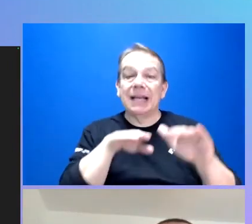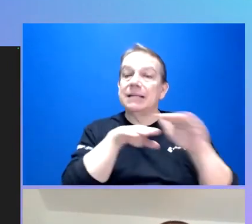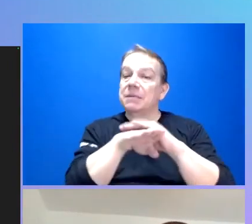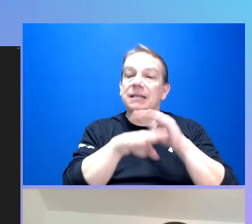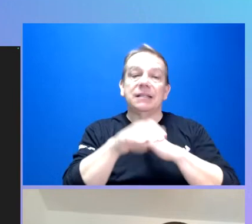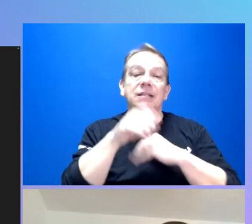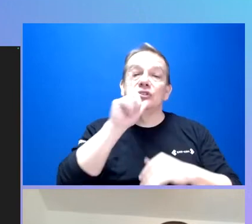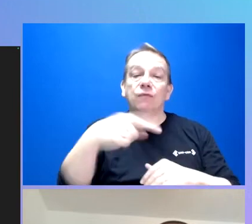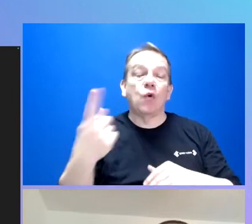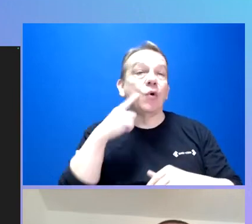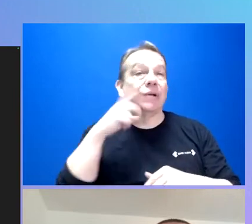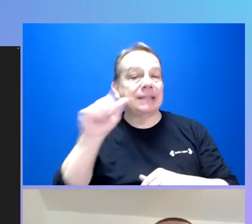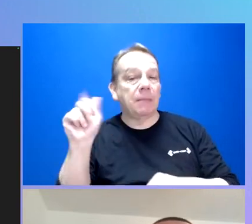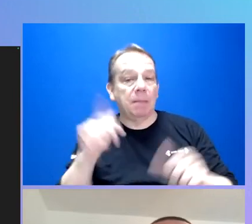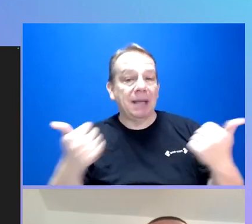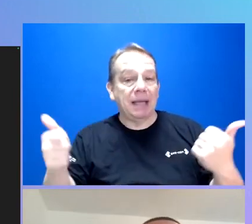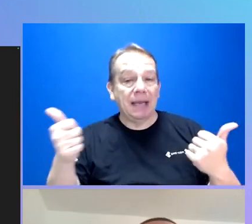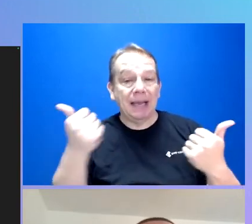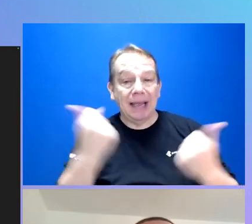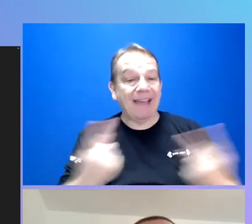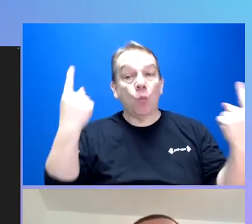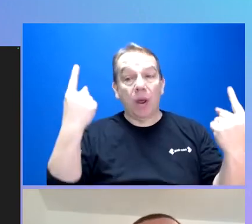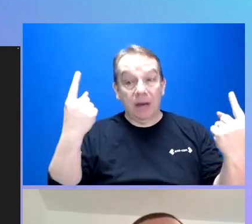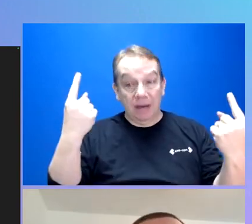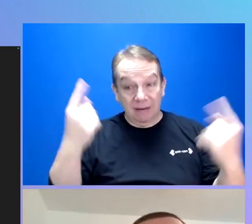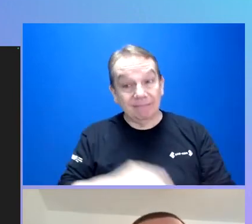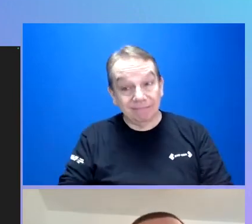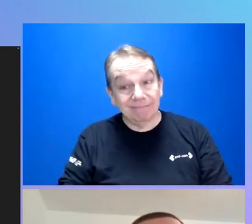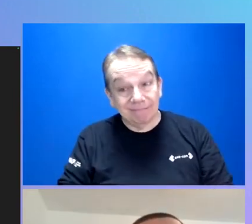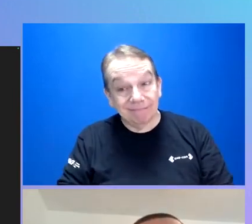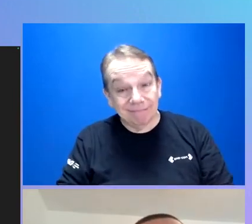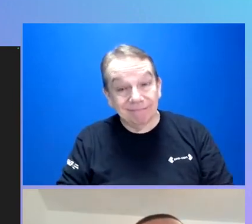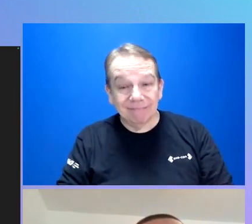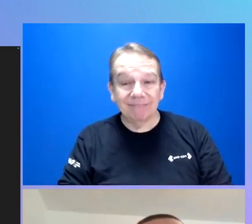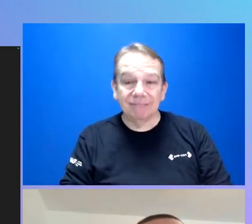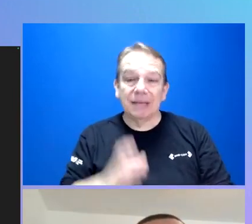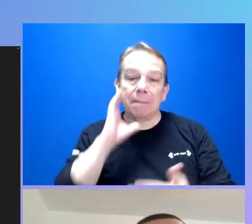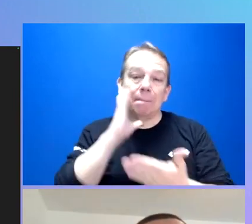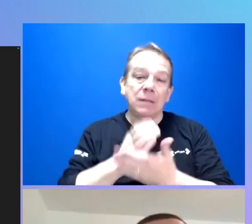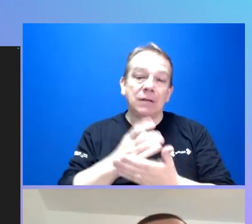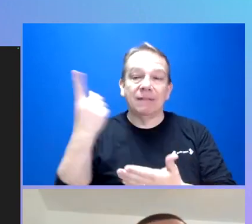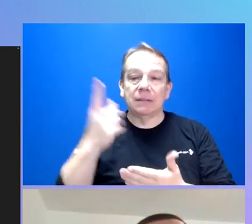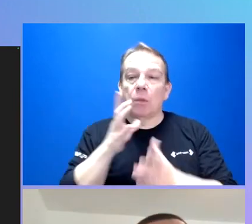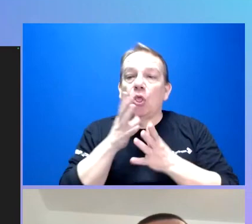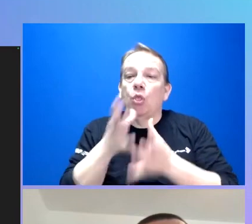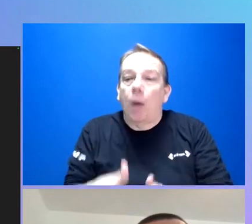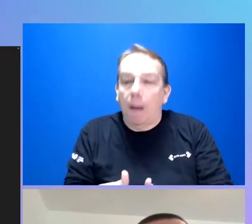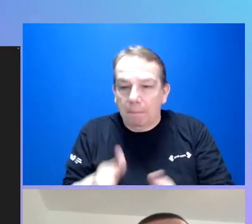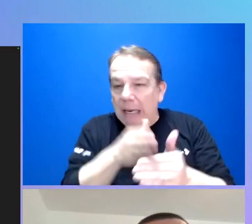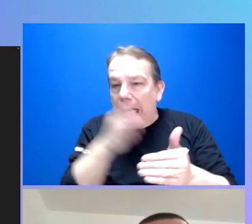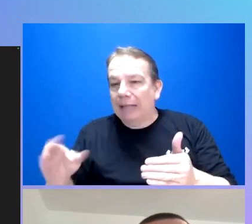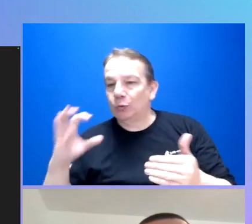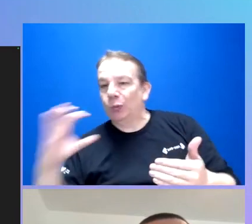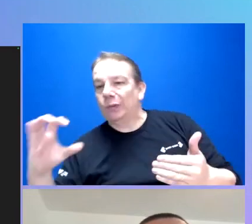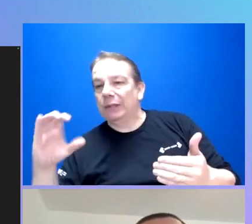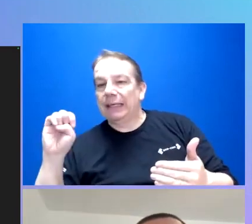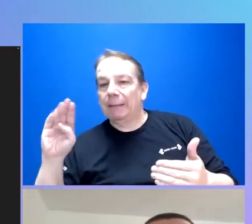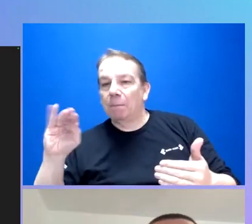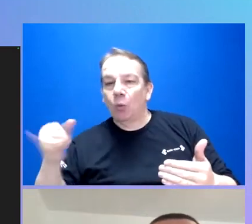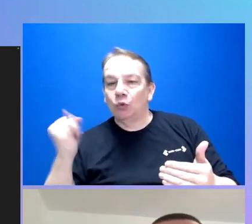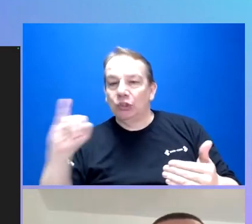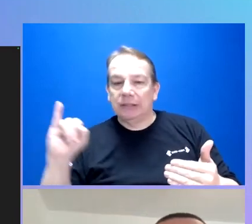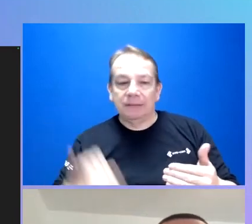Accessibility isn't just for disabled people, it's for everyone. And there is a picture of someone throwing up next to that expression.